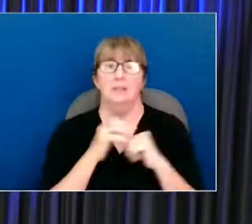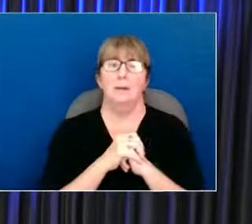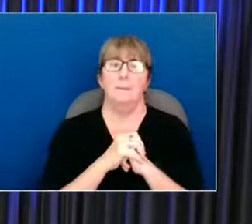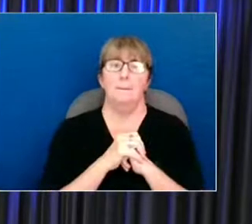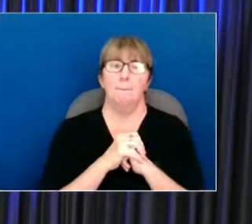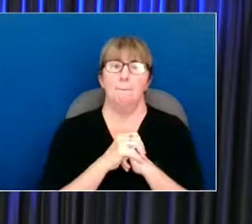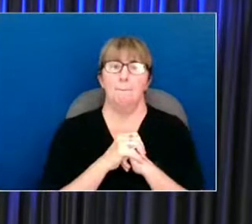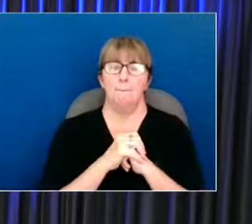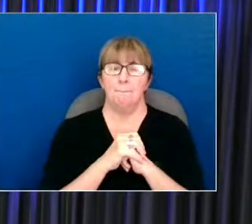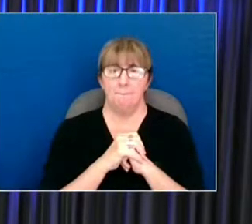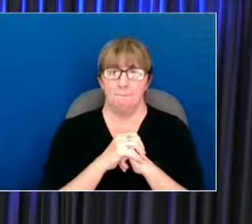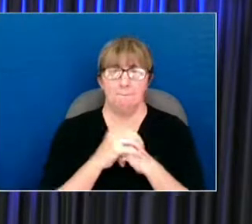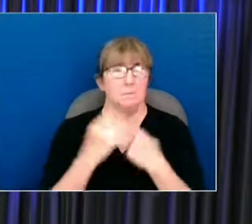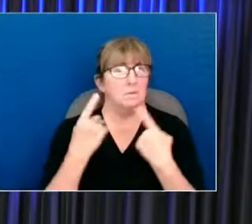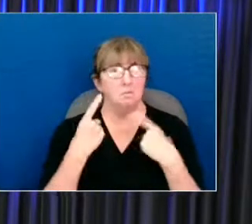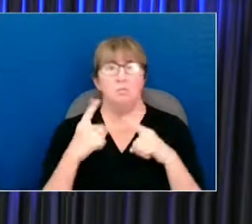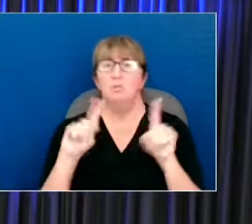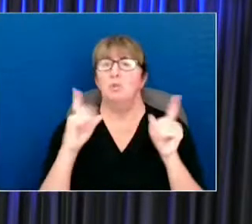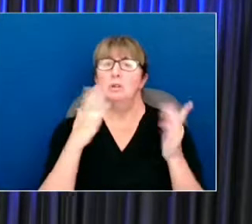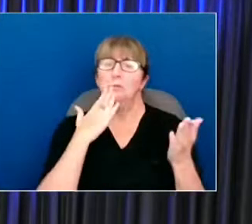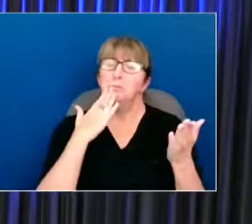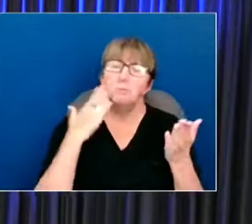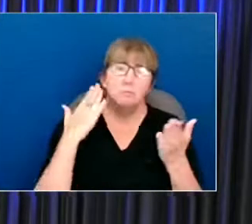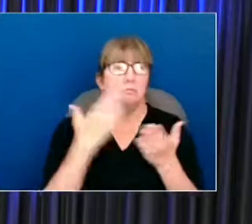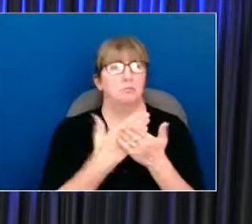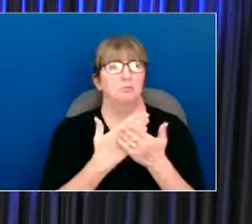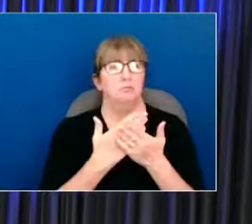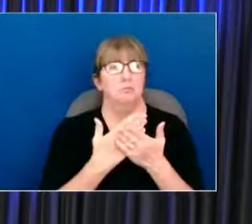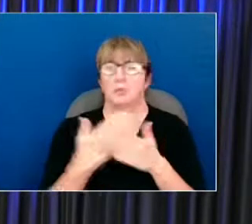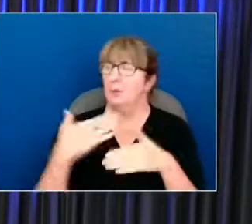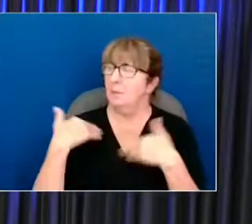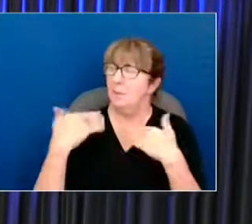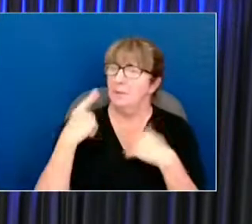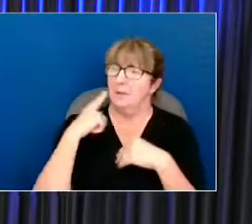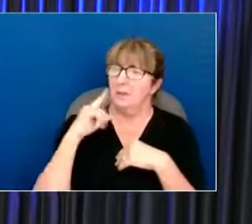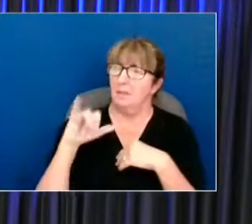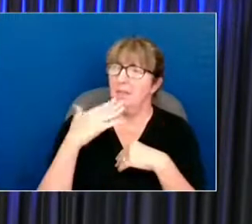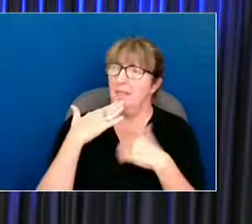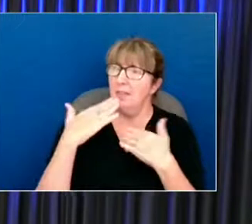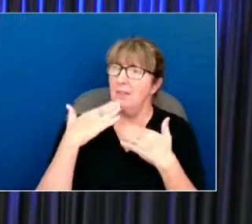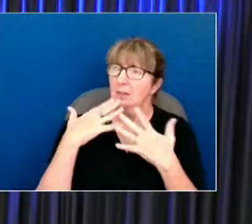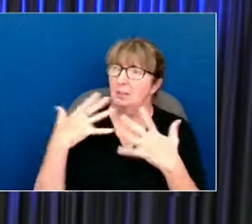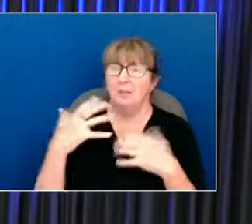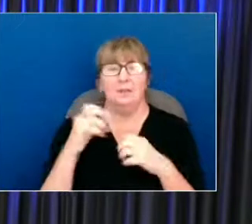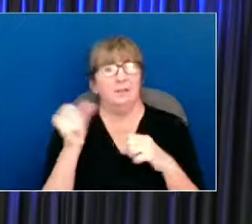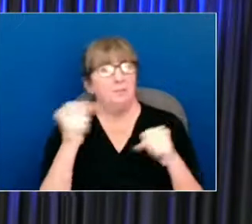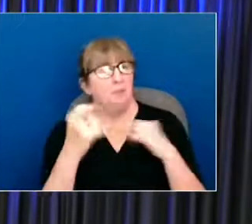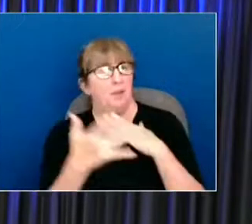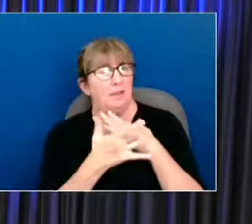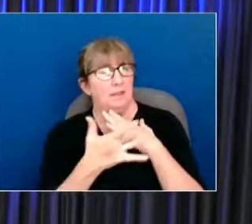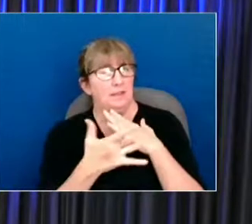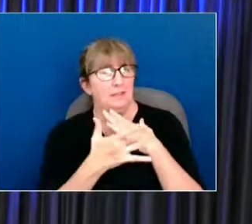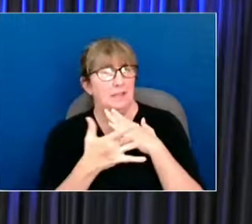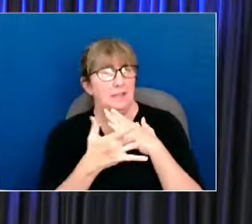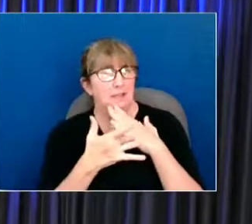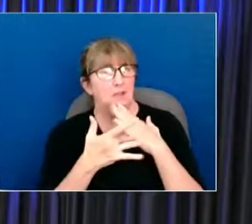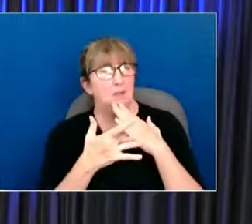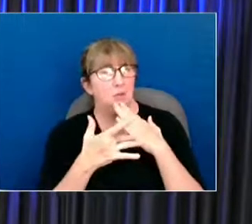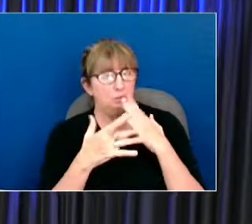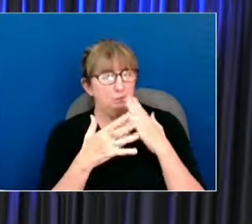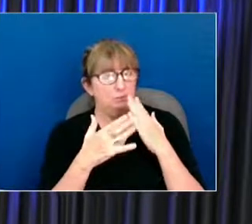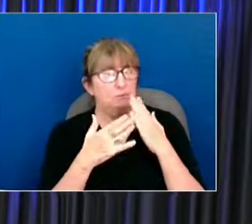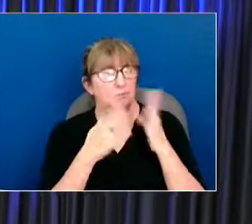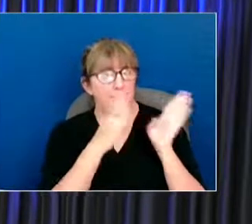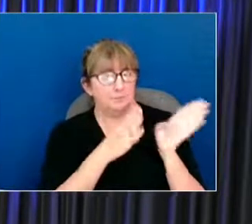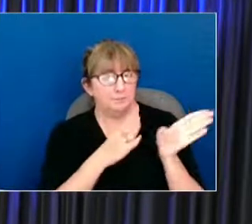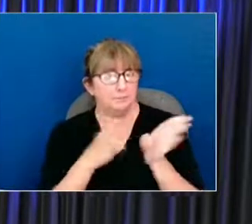It's working really, really good. I'm happy to hear that. Thank you so much. We don't have anything on the technical side to resolve. We've been watching the